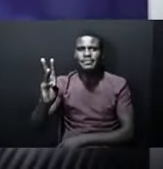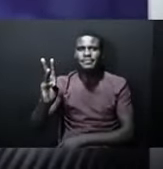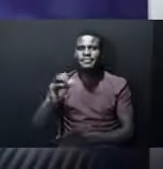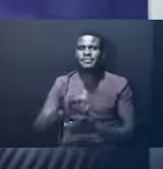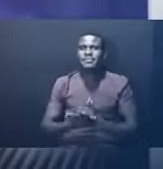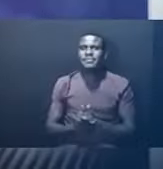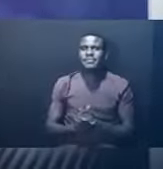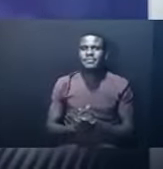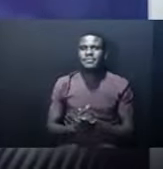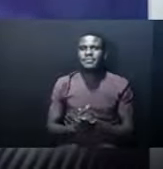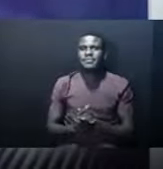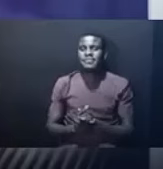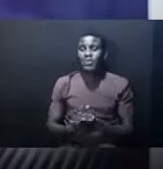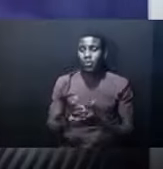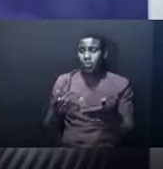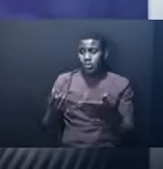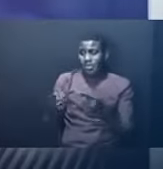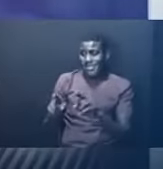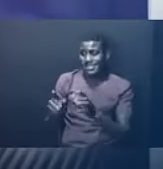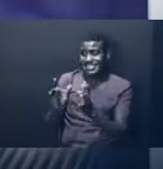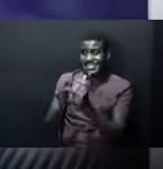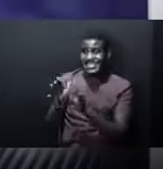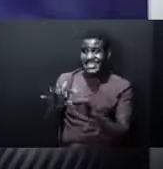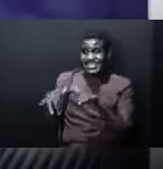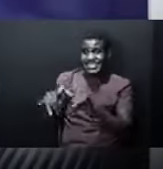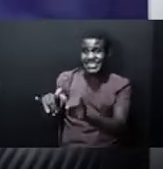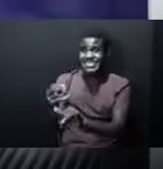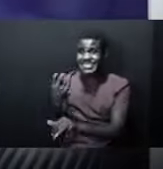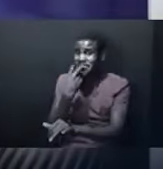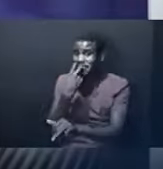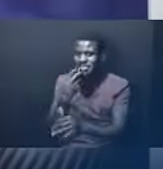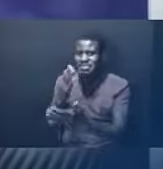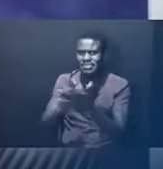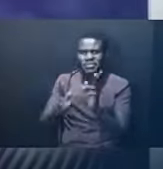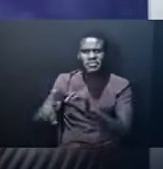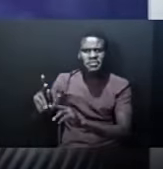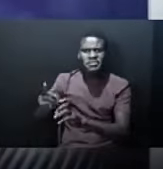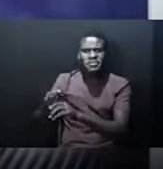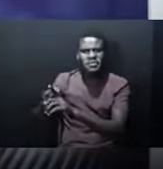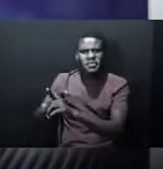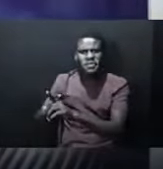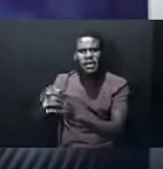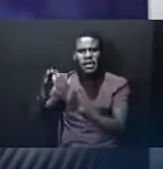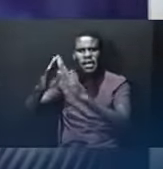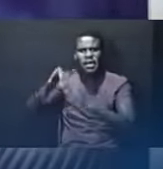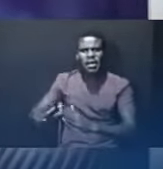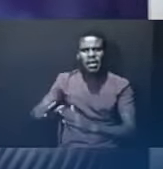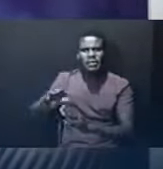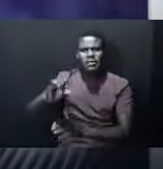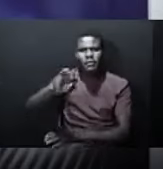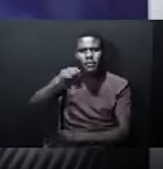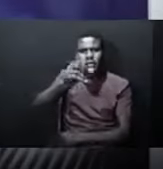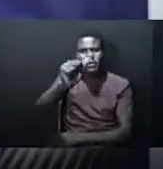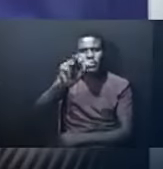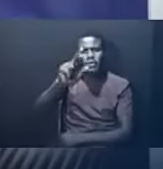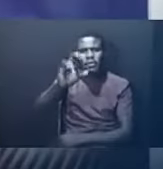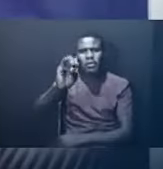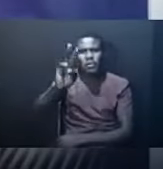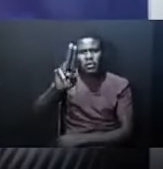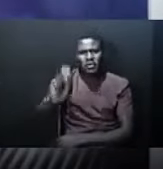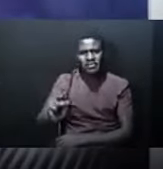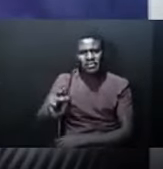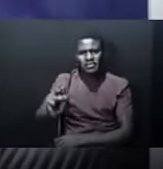While Jesus was still speaking, some people came from the house of Jairus, the synagogue leader.